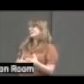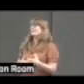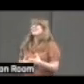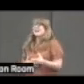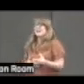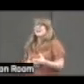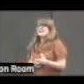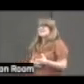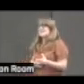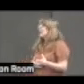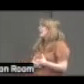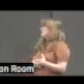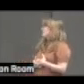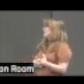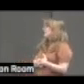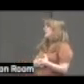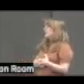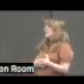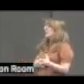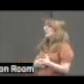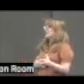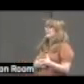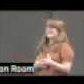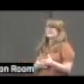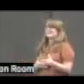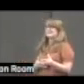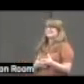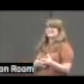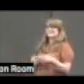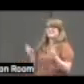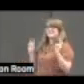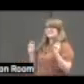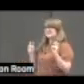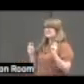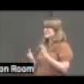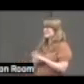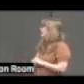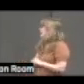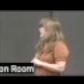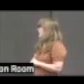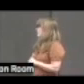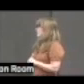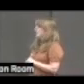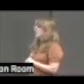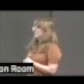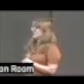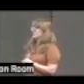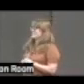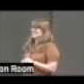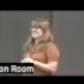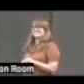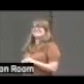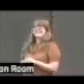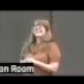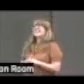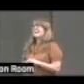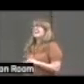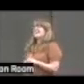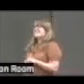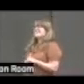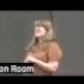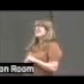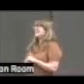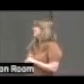for. I've become what I like to lovingly term a sexpert for endangered species.